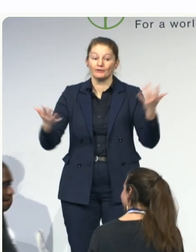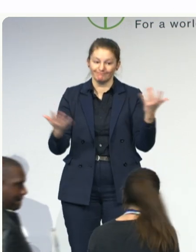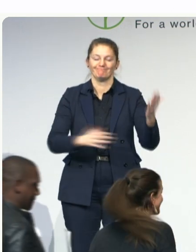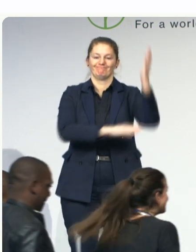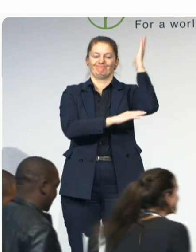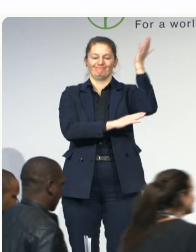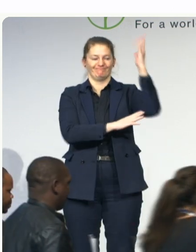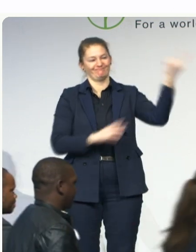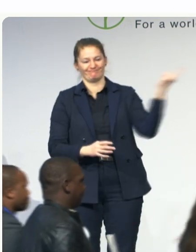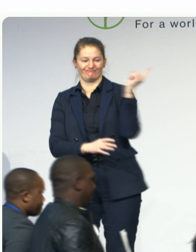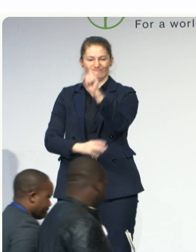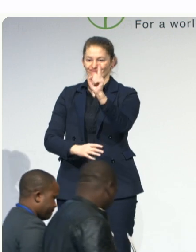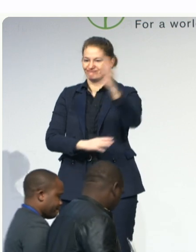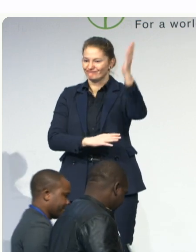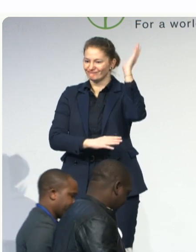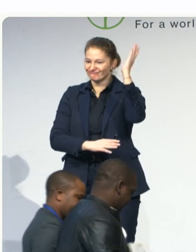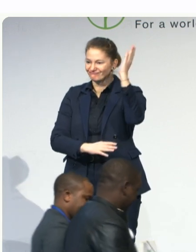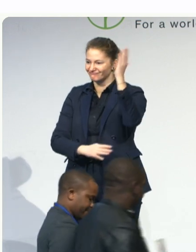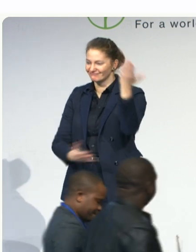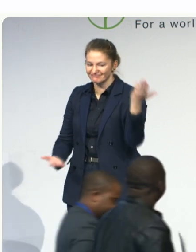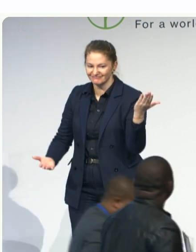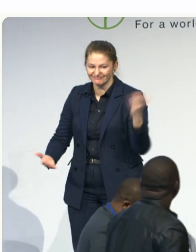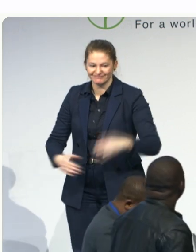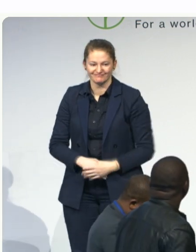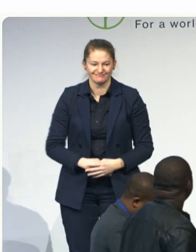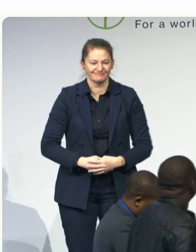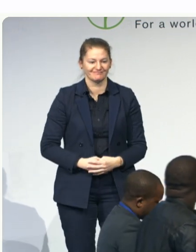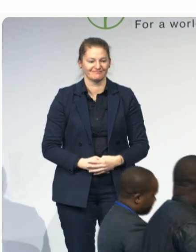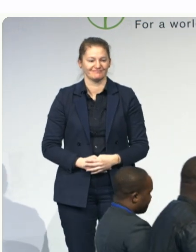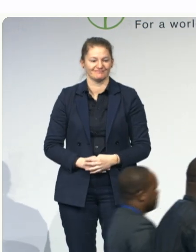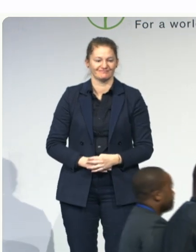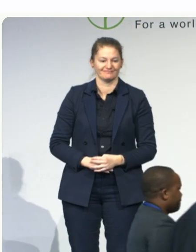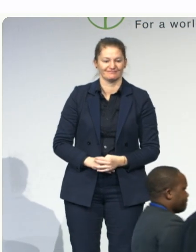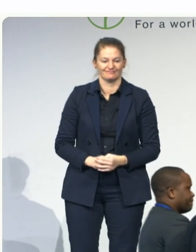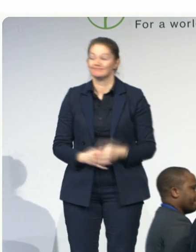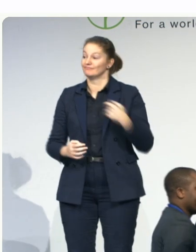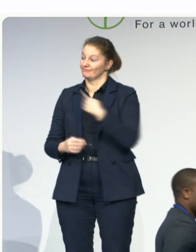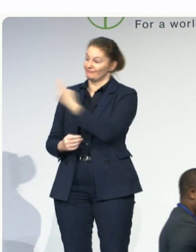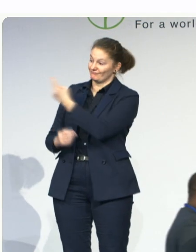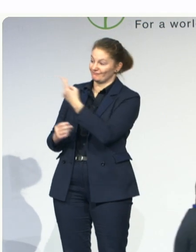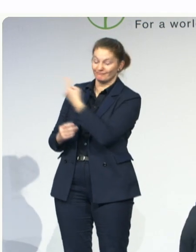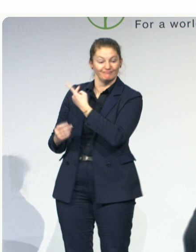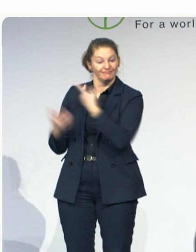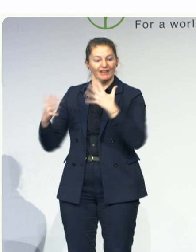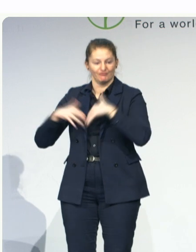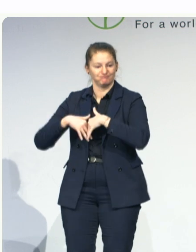of course, we will hand the floor to our founder, Martin Essl.